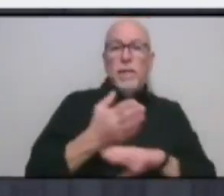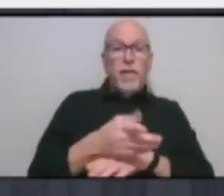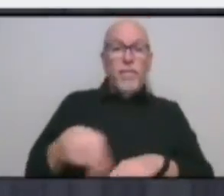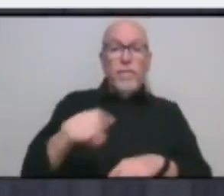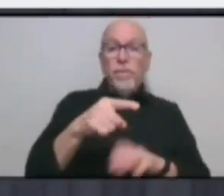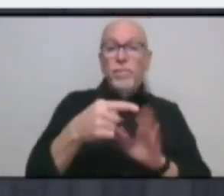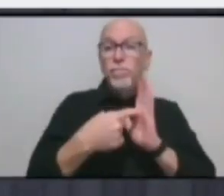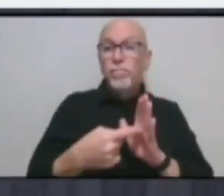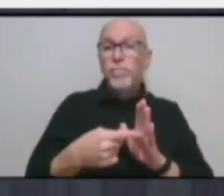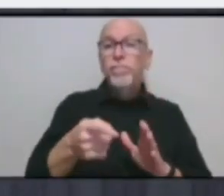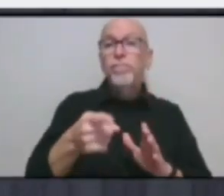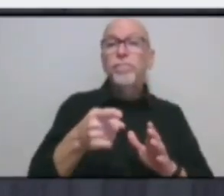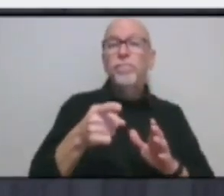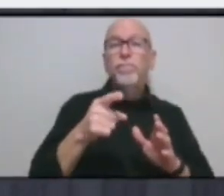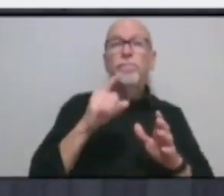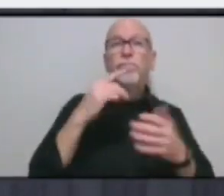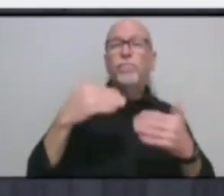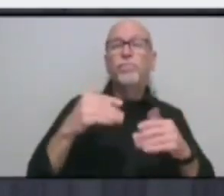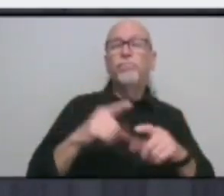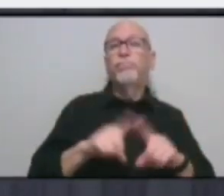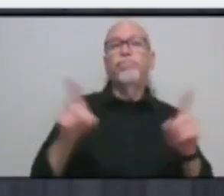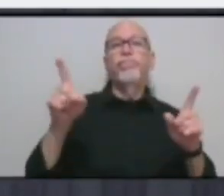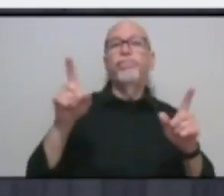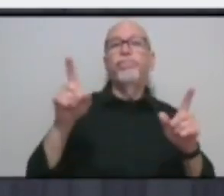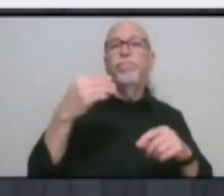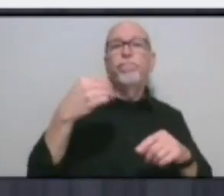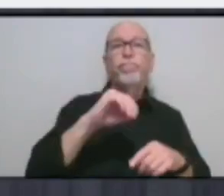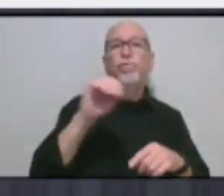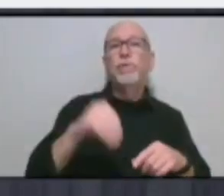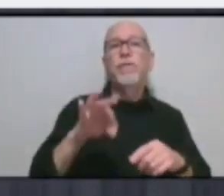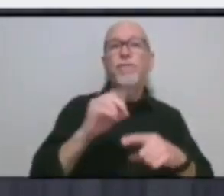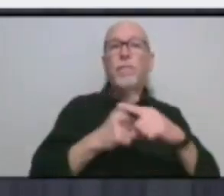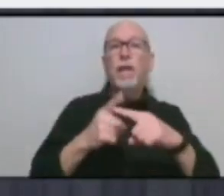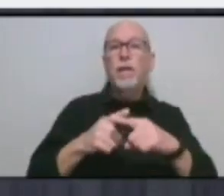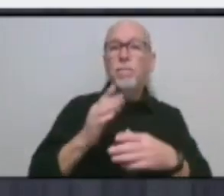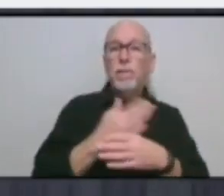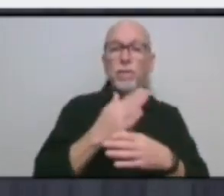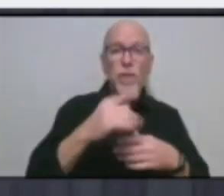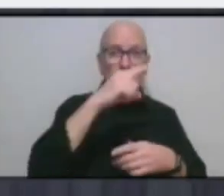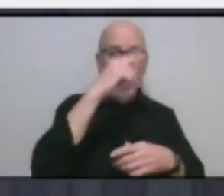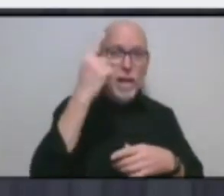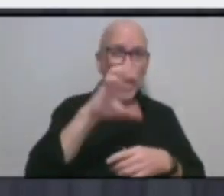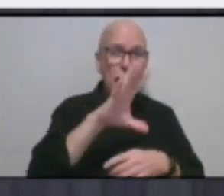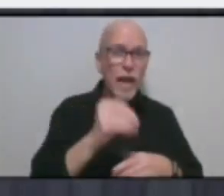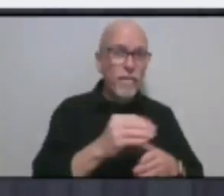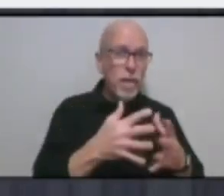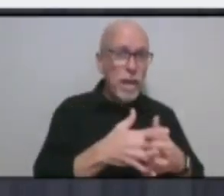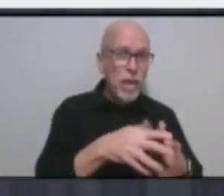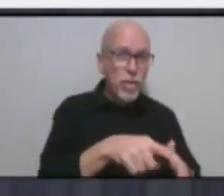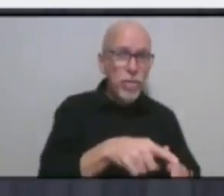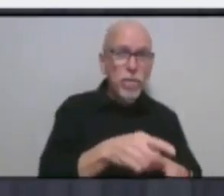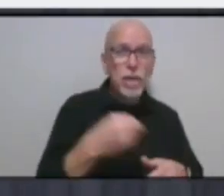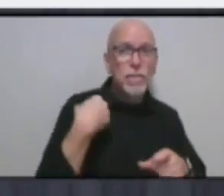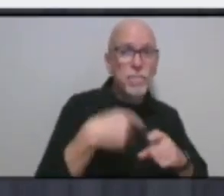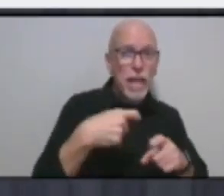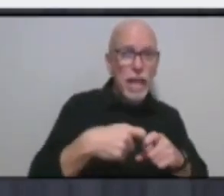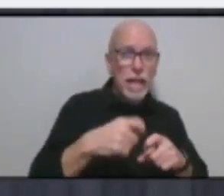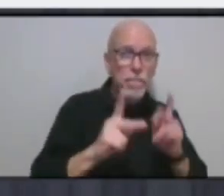a disproportionate positivity among African Americans and Hispanic individuals, which again